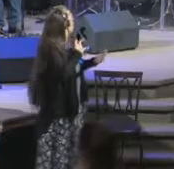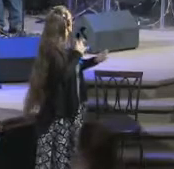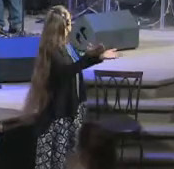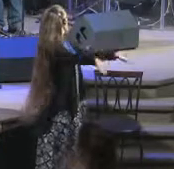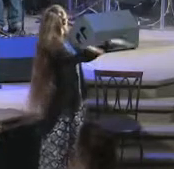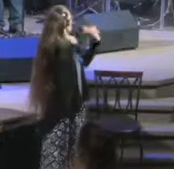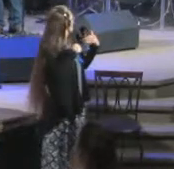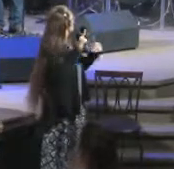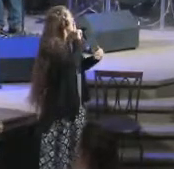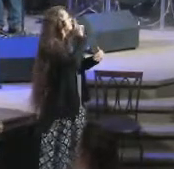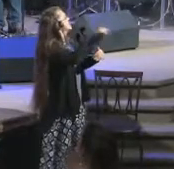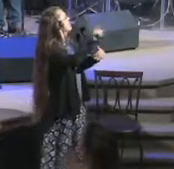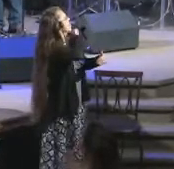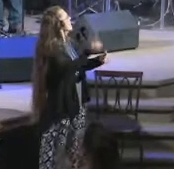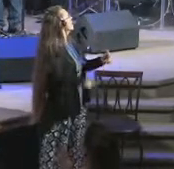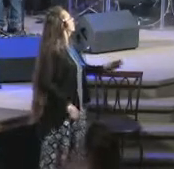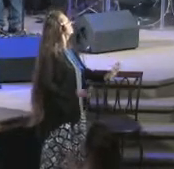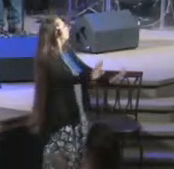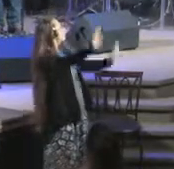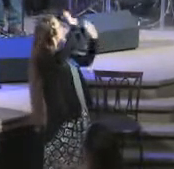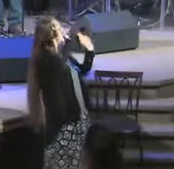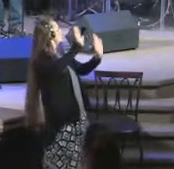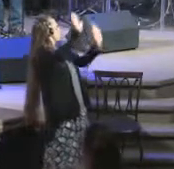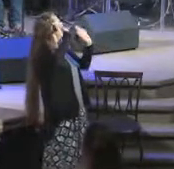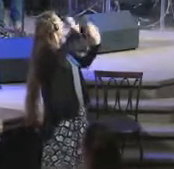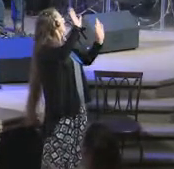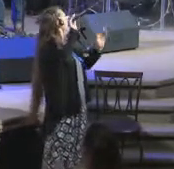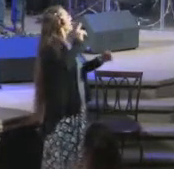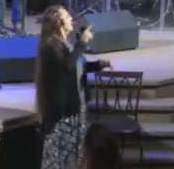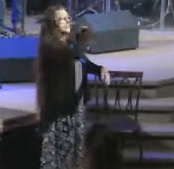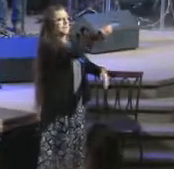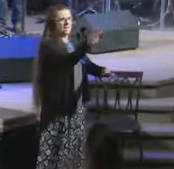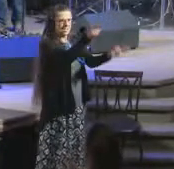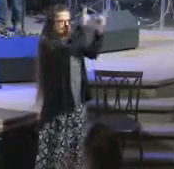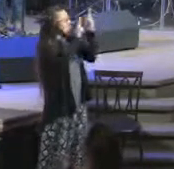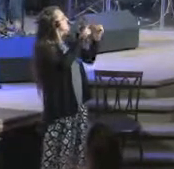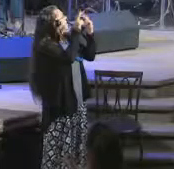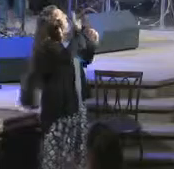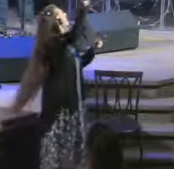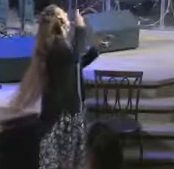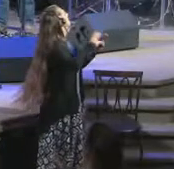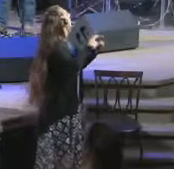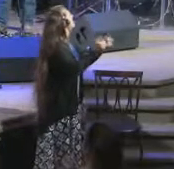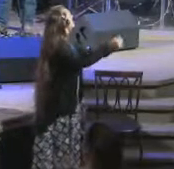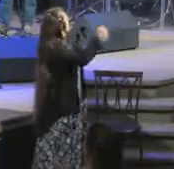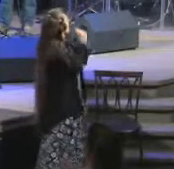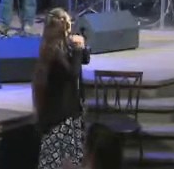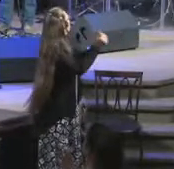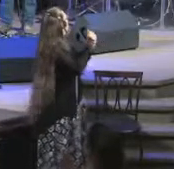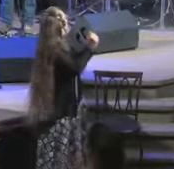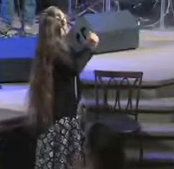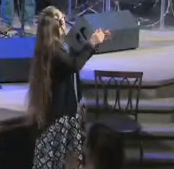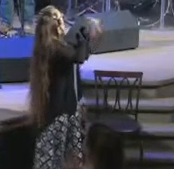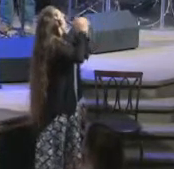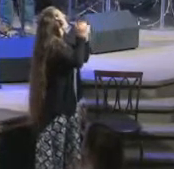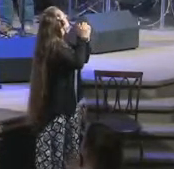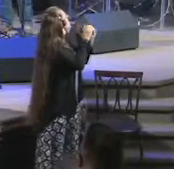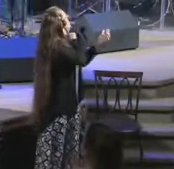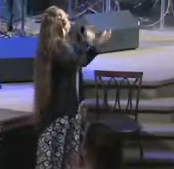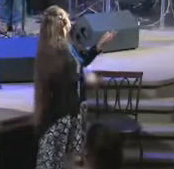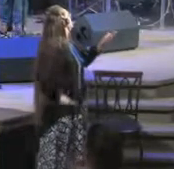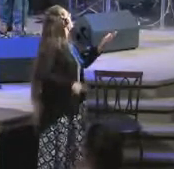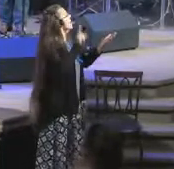and let us tell the Lord of the Lord's greatness. Let us exalt his name together. I pray to the Lord.